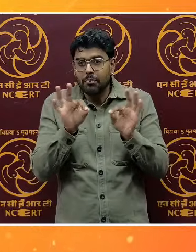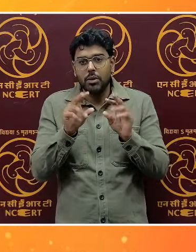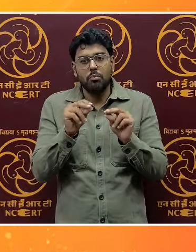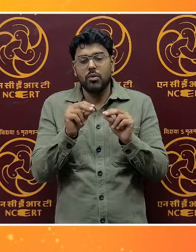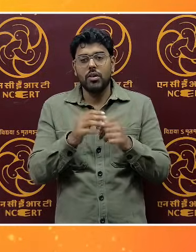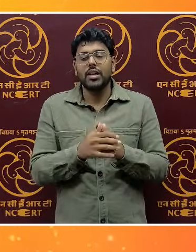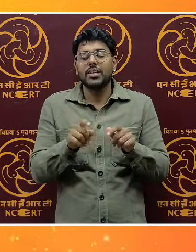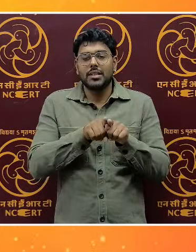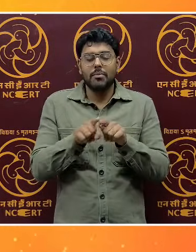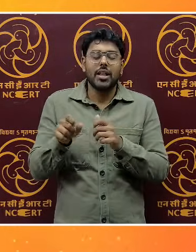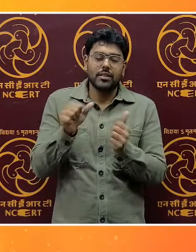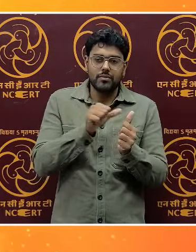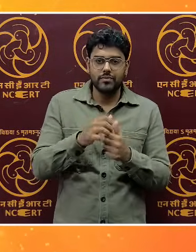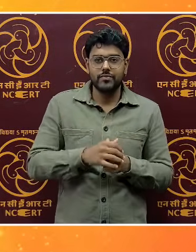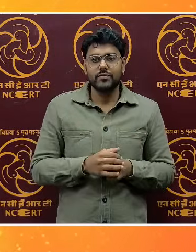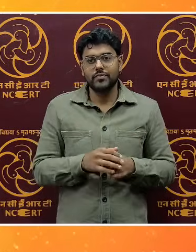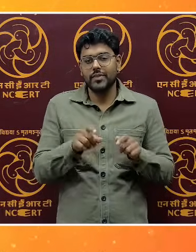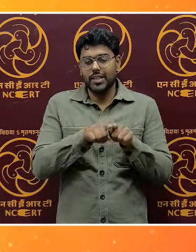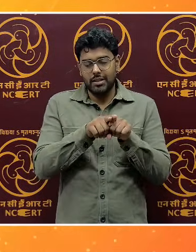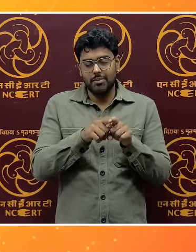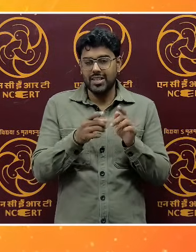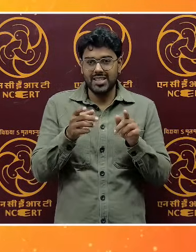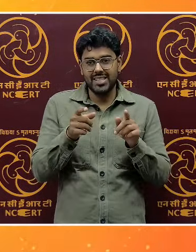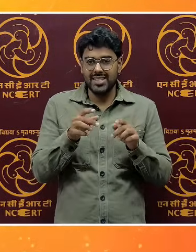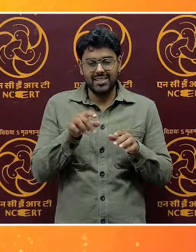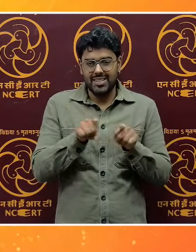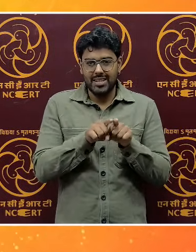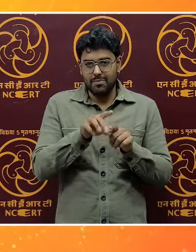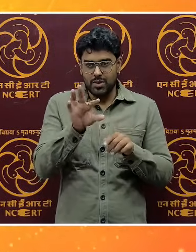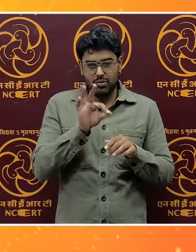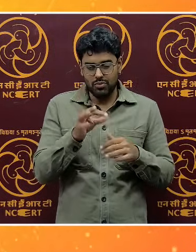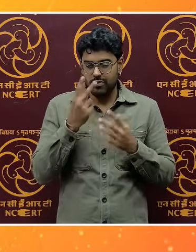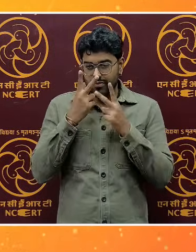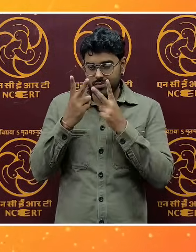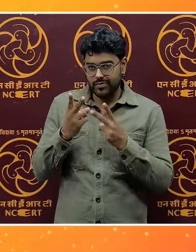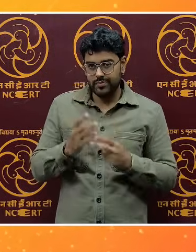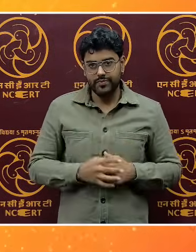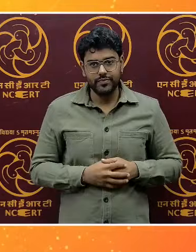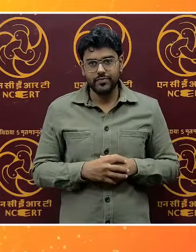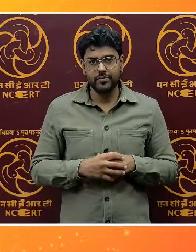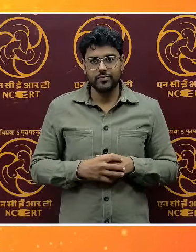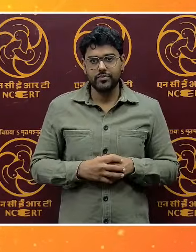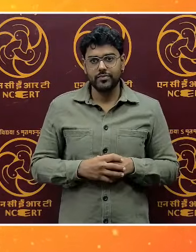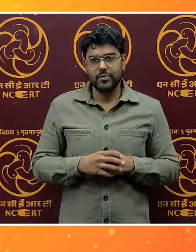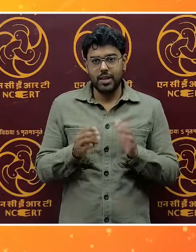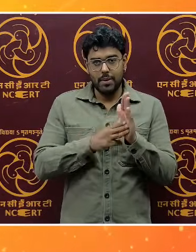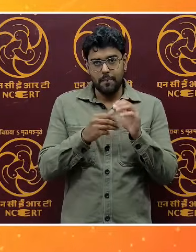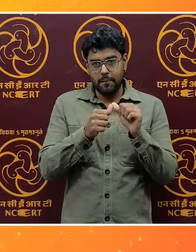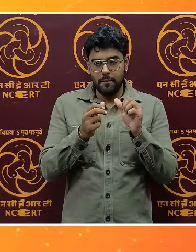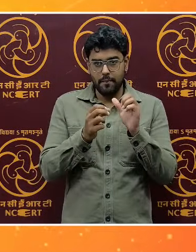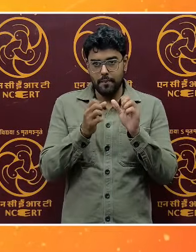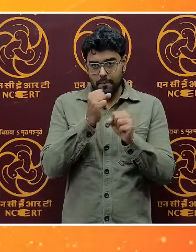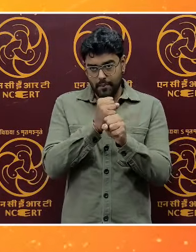Now coming back again to these examples that we have taken in over here. Now this is magnesium ribbon,